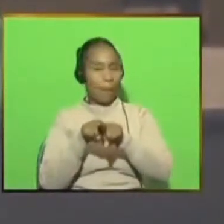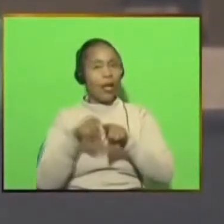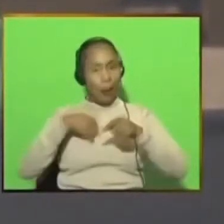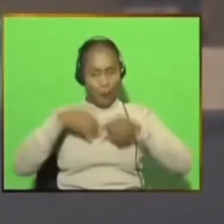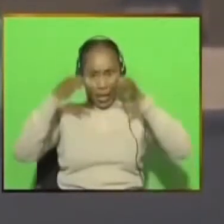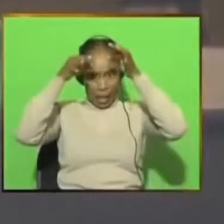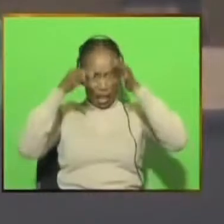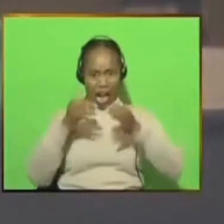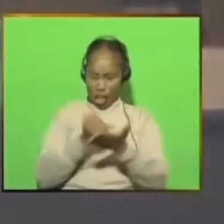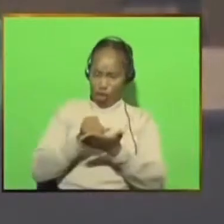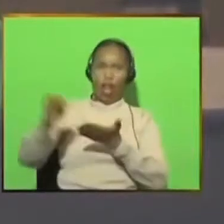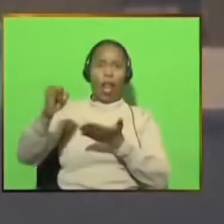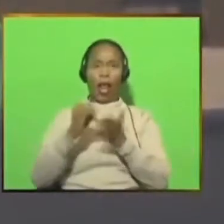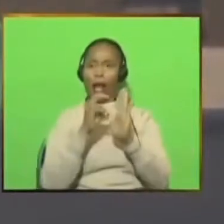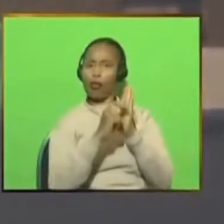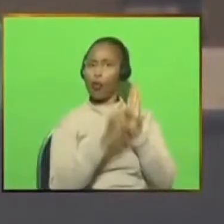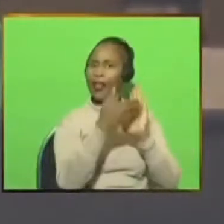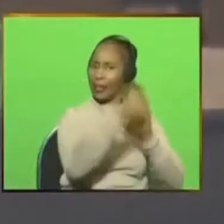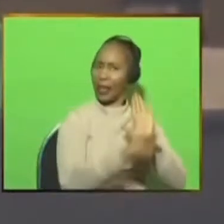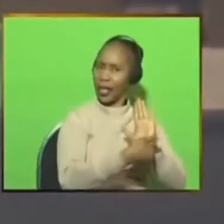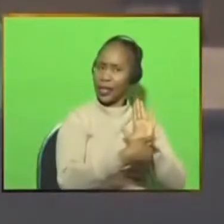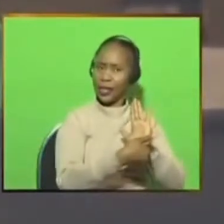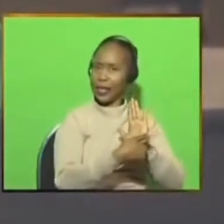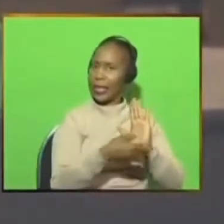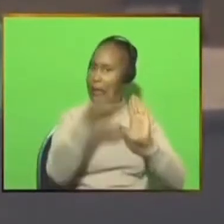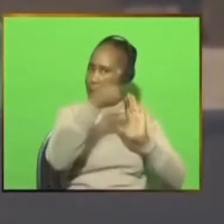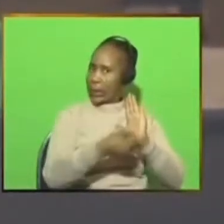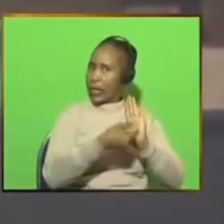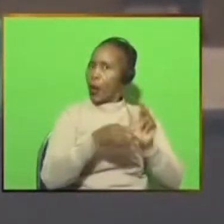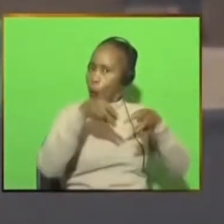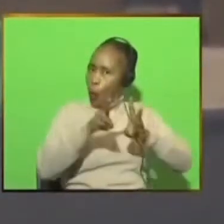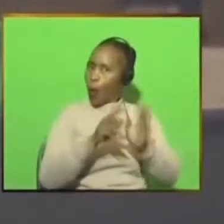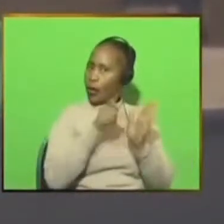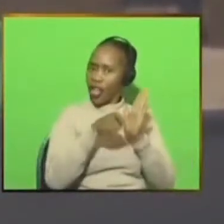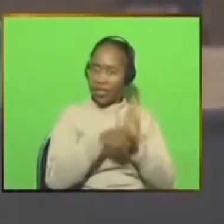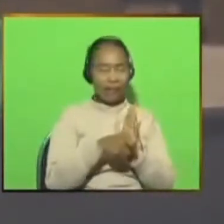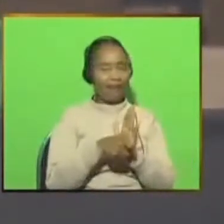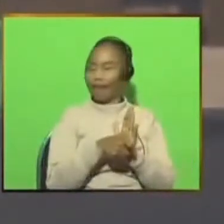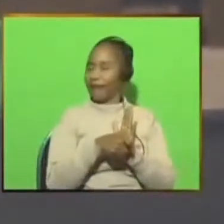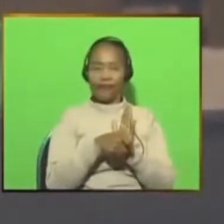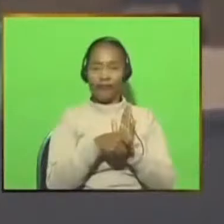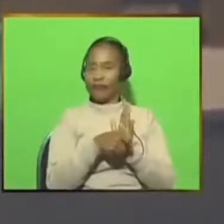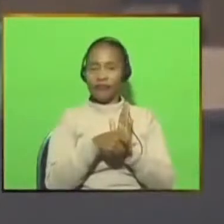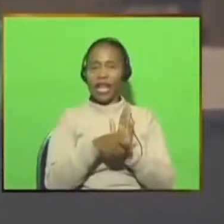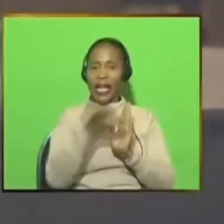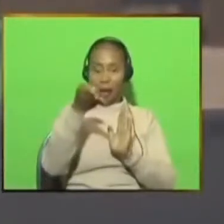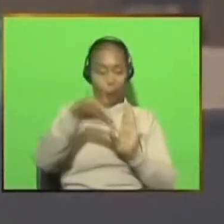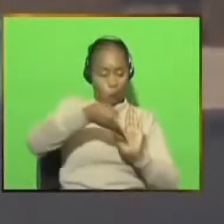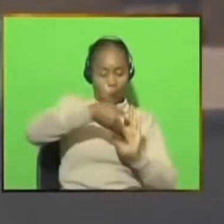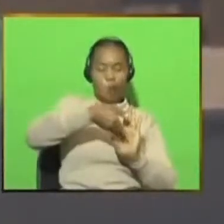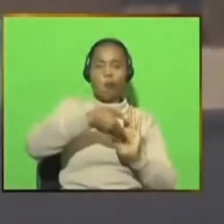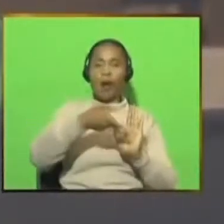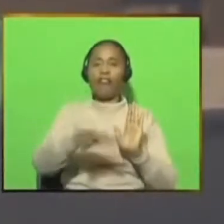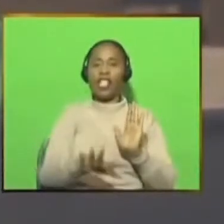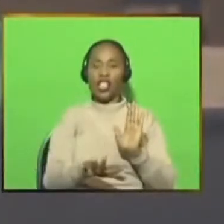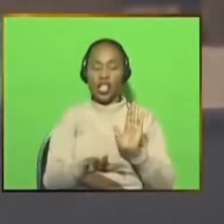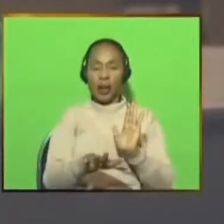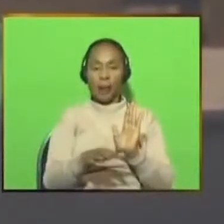decide to delete the rule as it is. It is in here. If